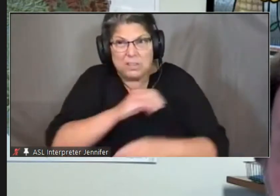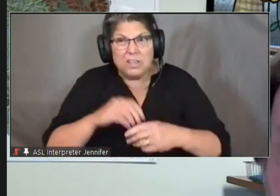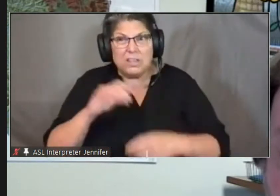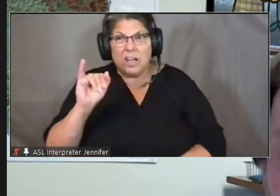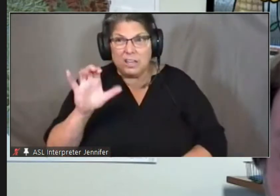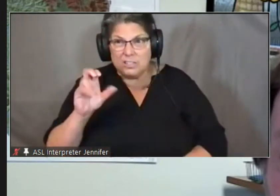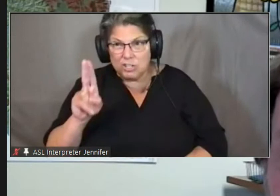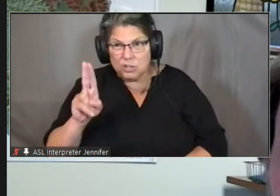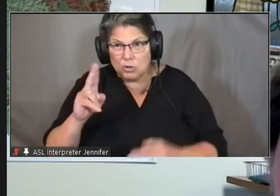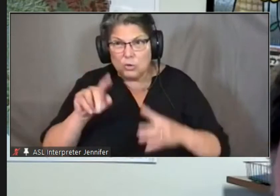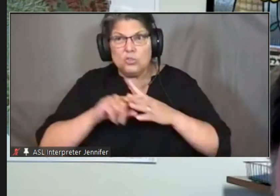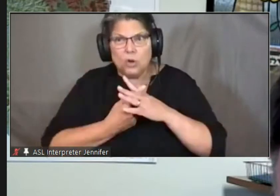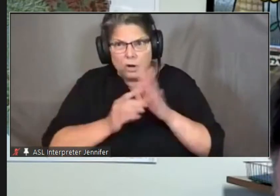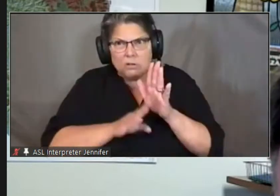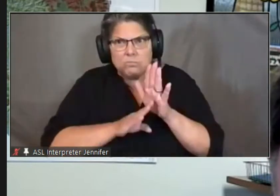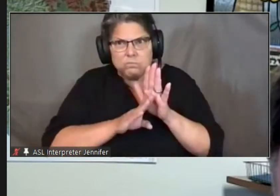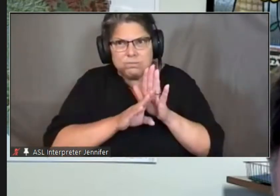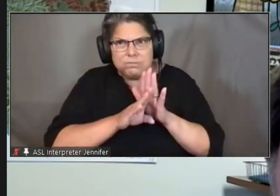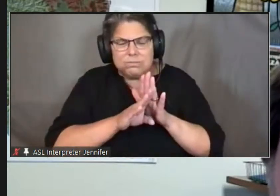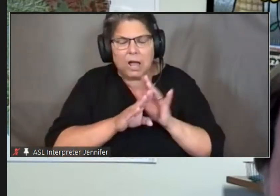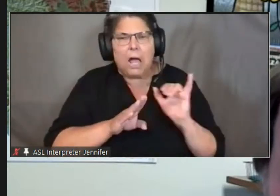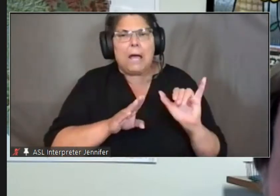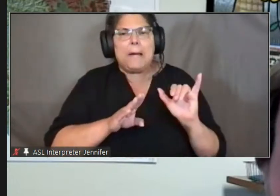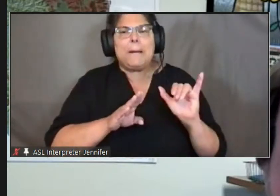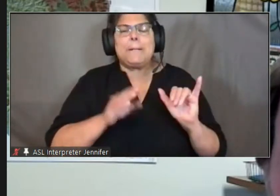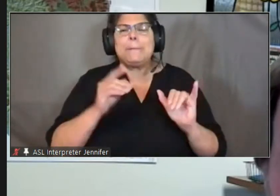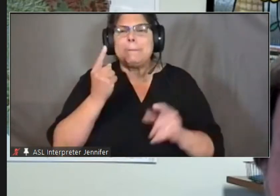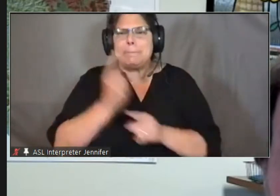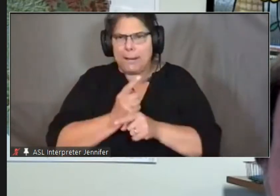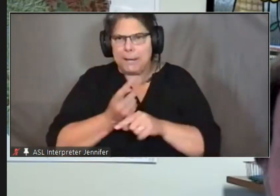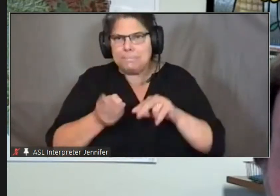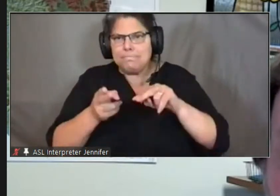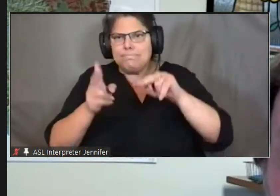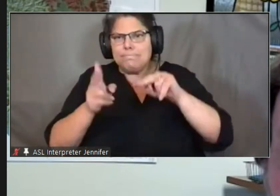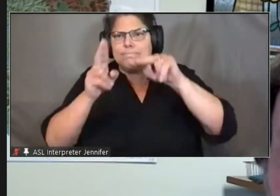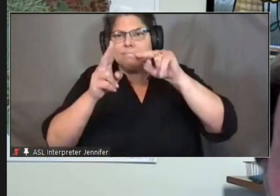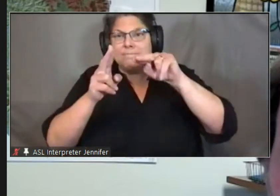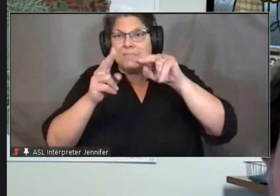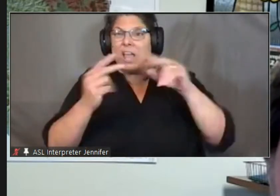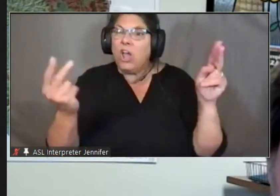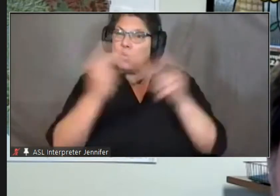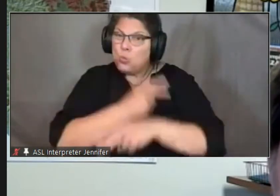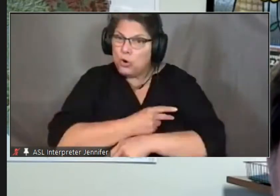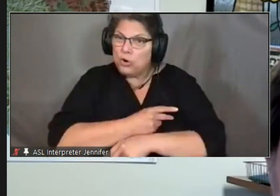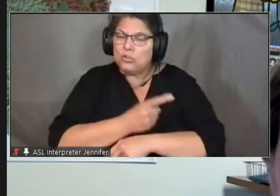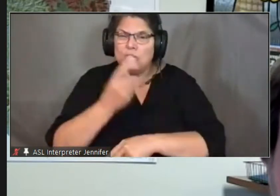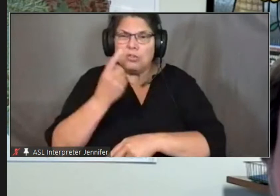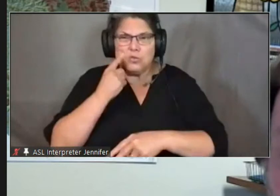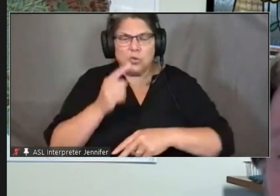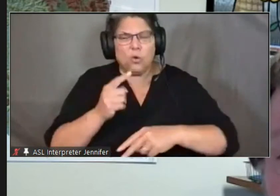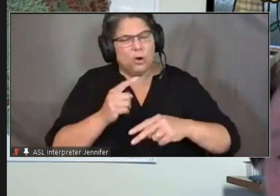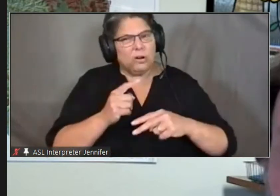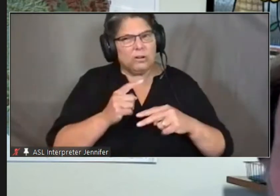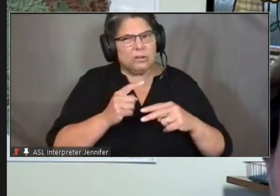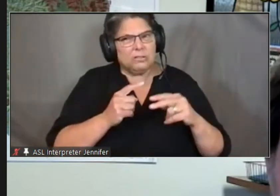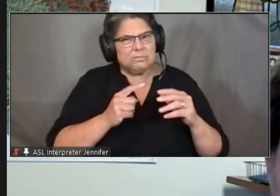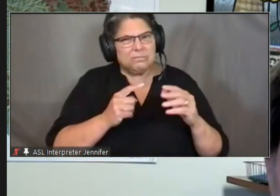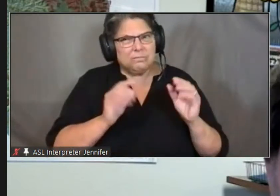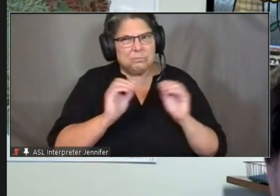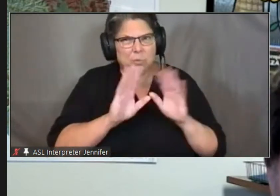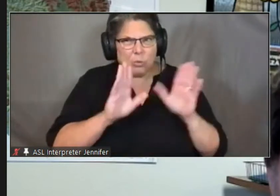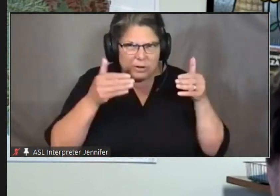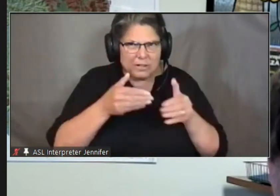realize that this is a surge and that it is especially affecting a much narrower cut of our community, which is those who